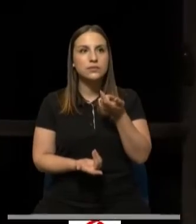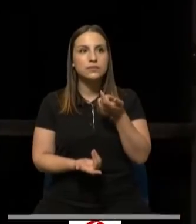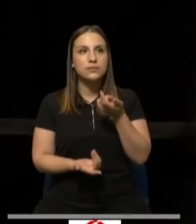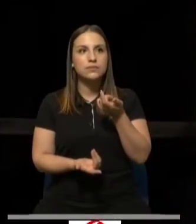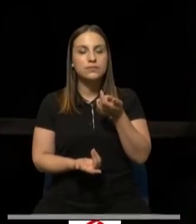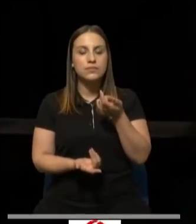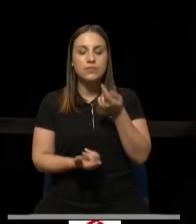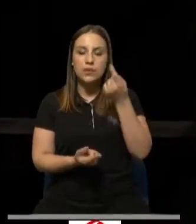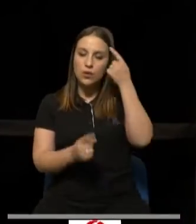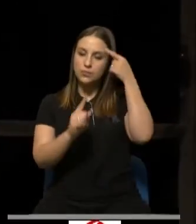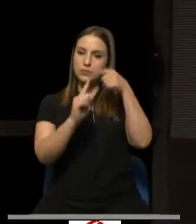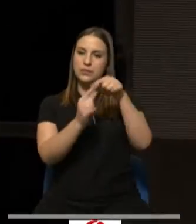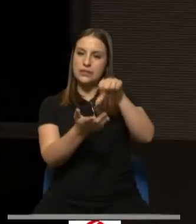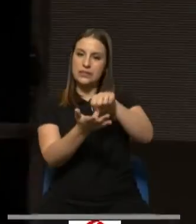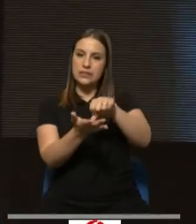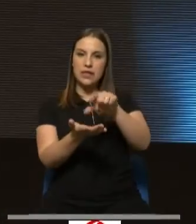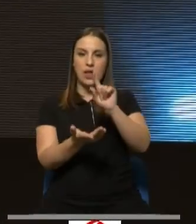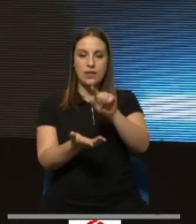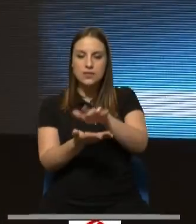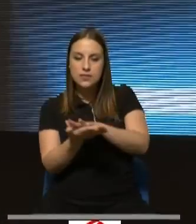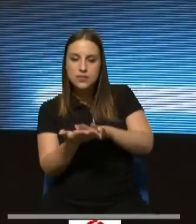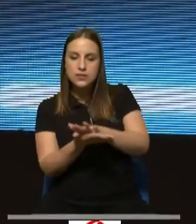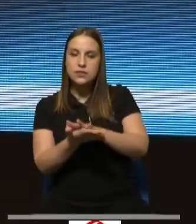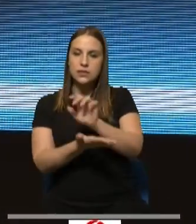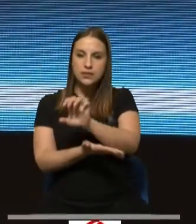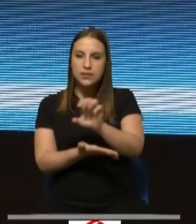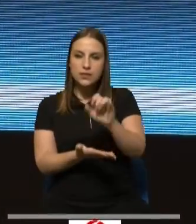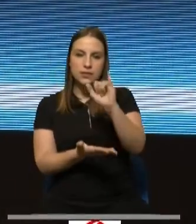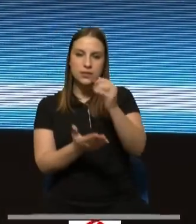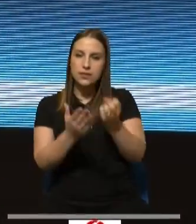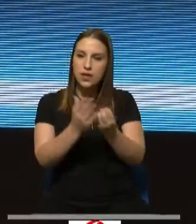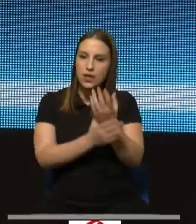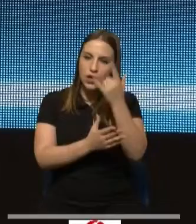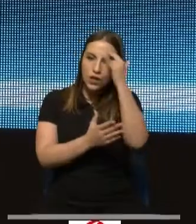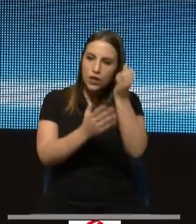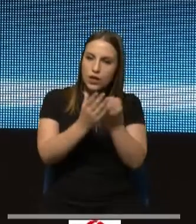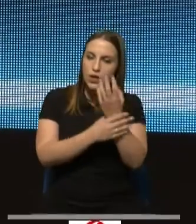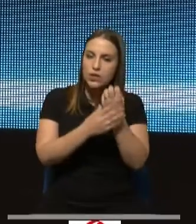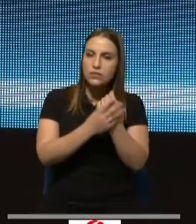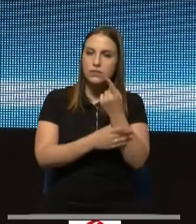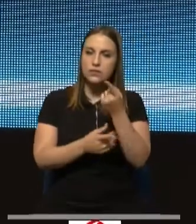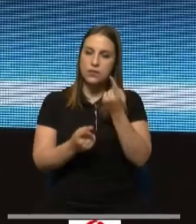in their centre the basis of the science and technology.